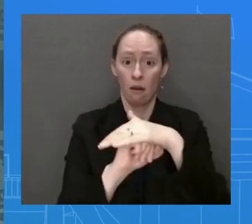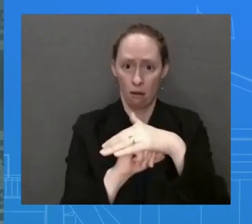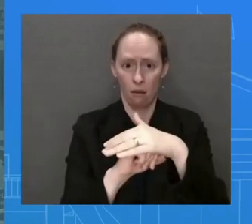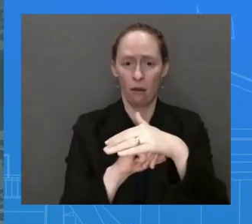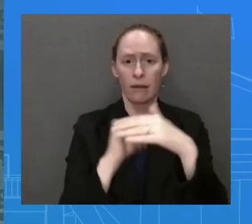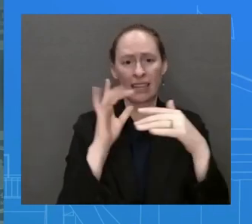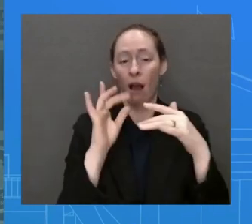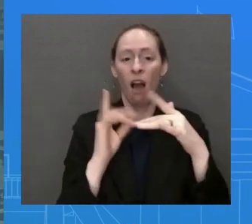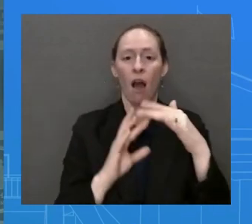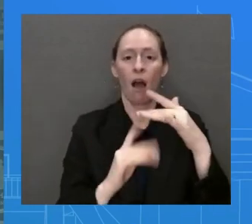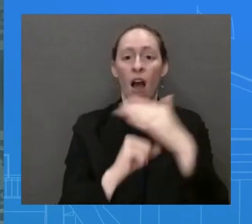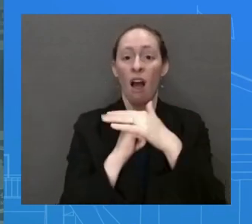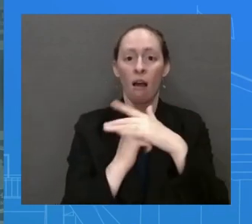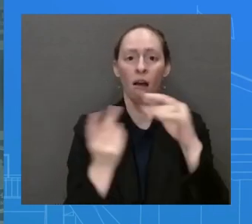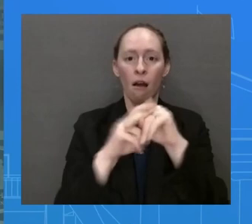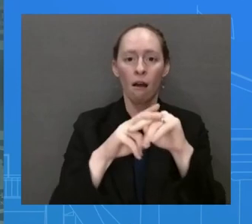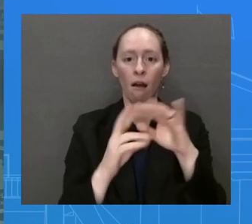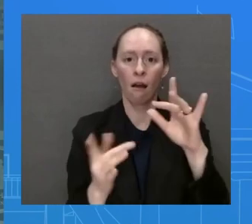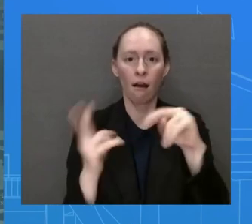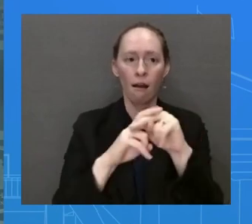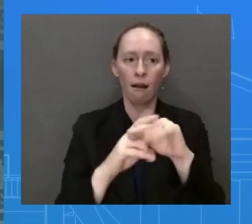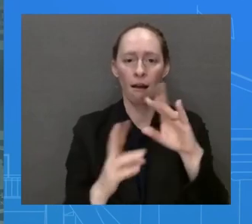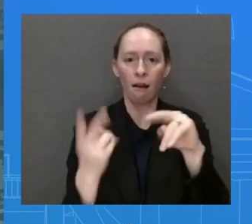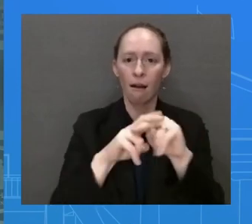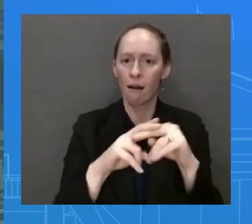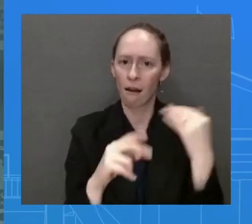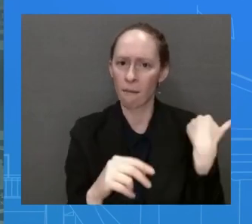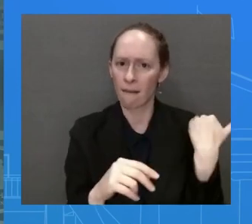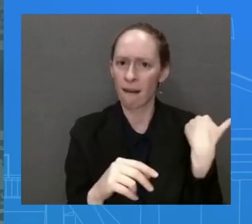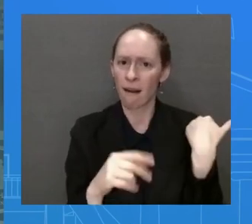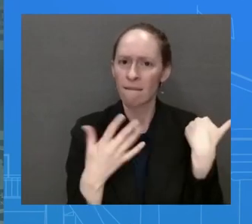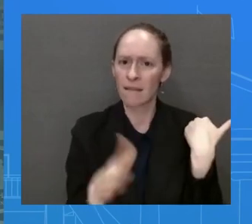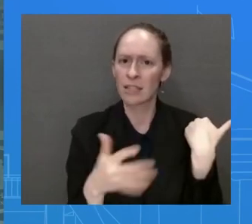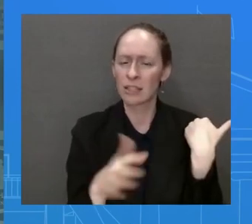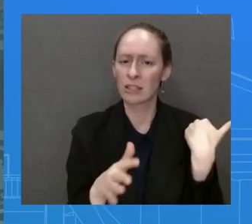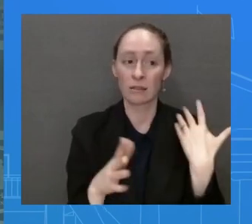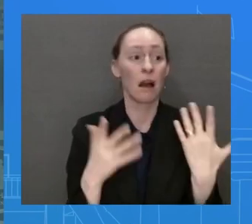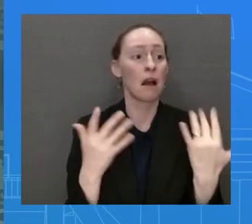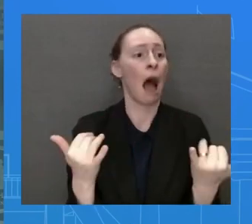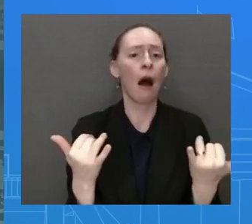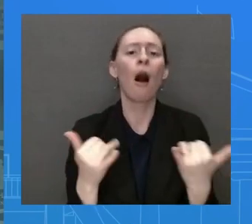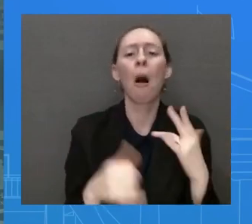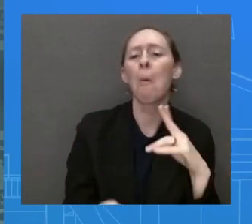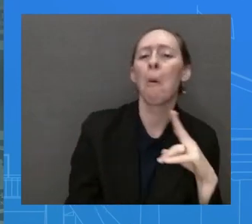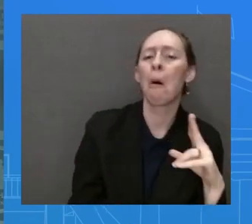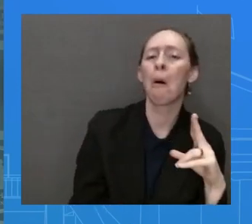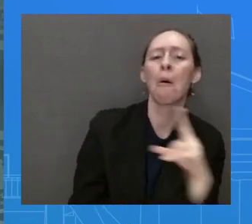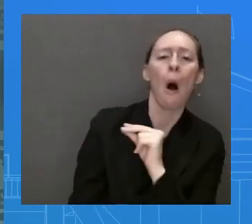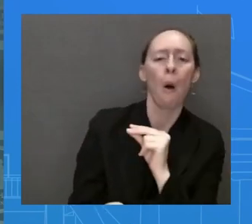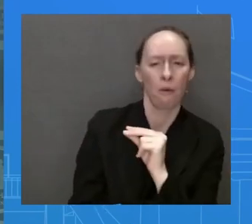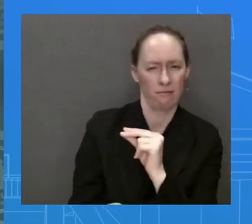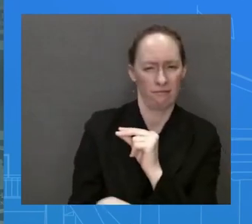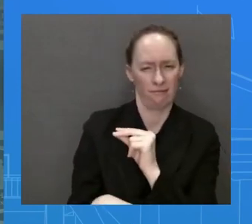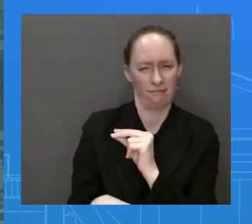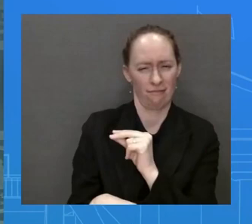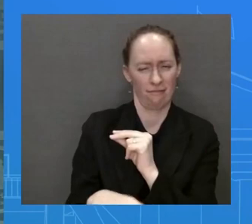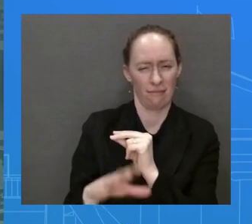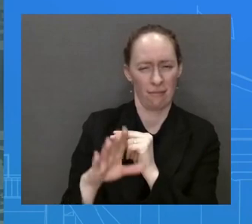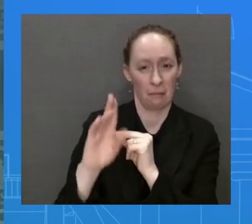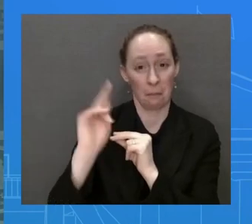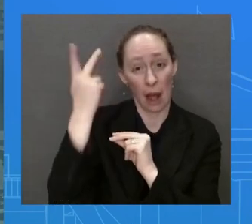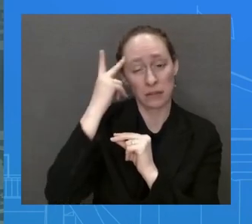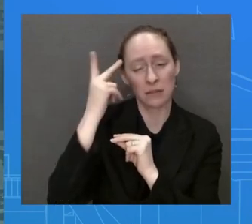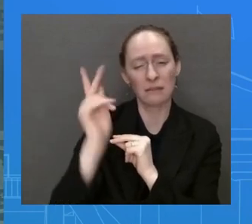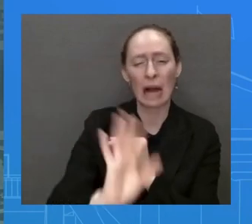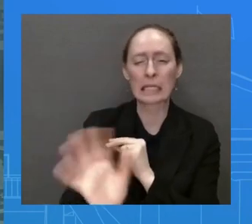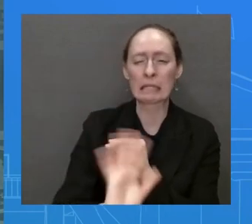and should not be a political football. This is not political gamesmanship, and this should be done without conditions, and